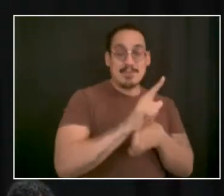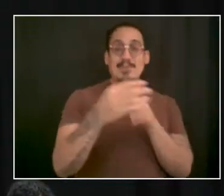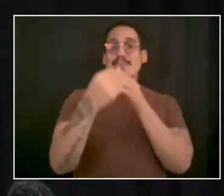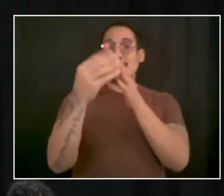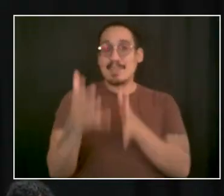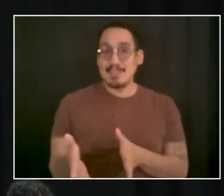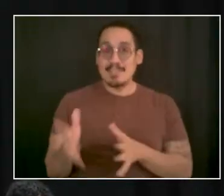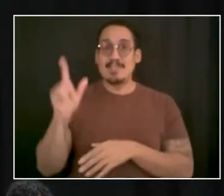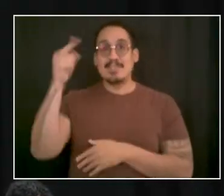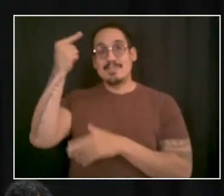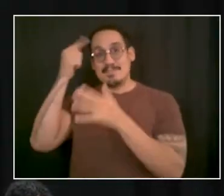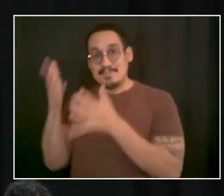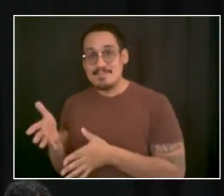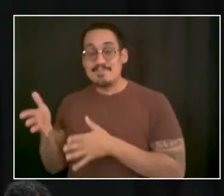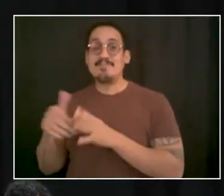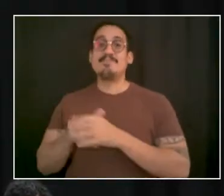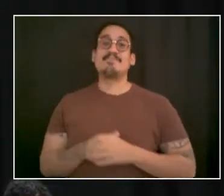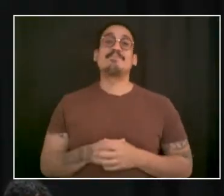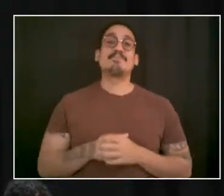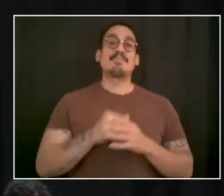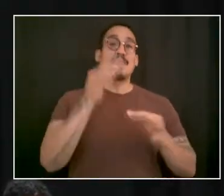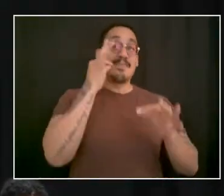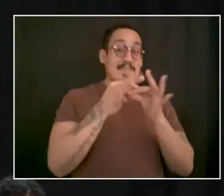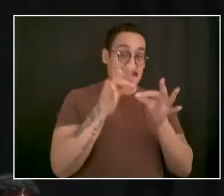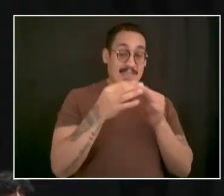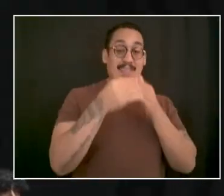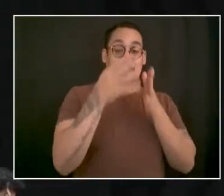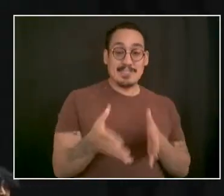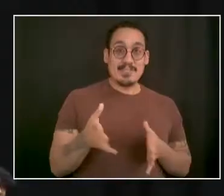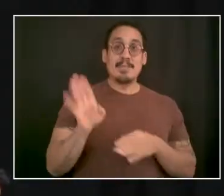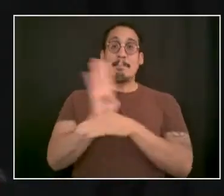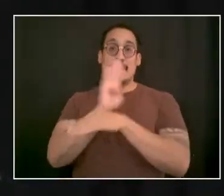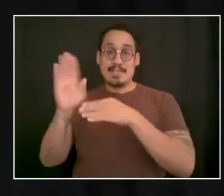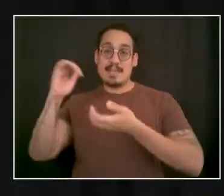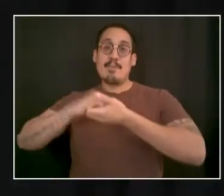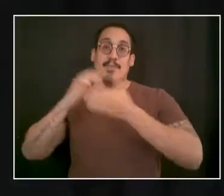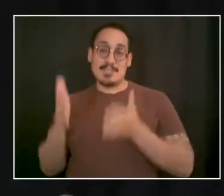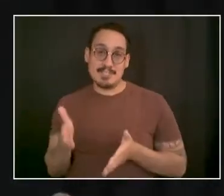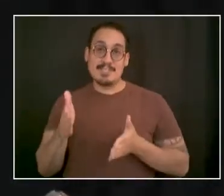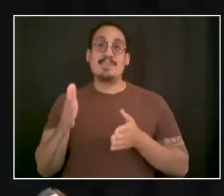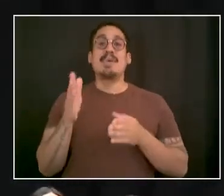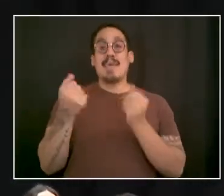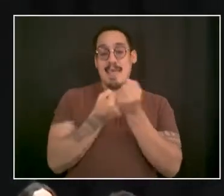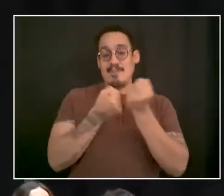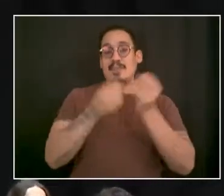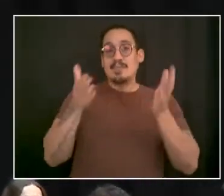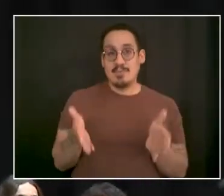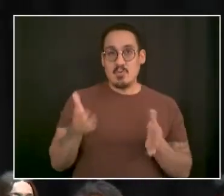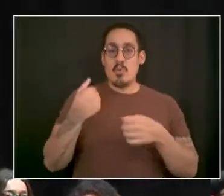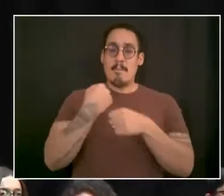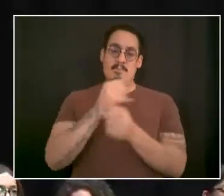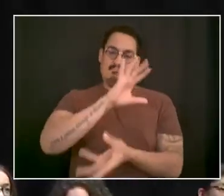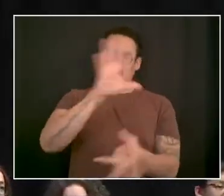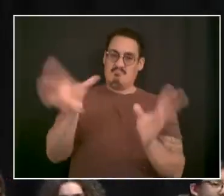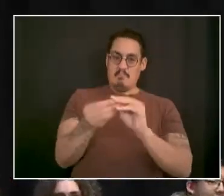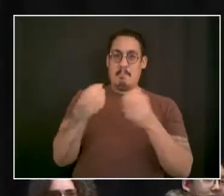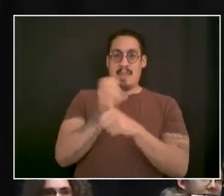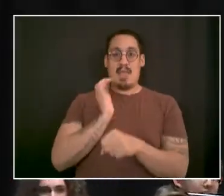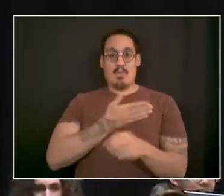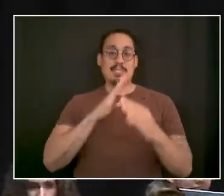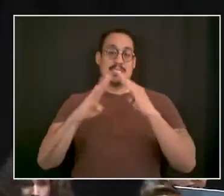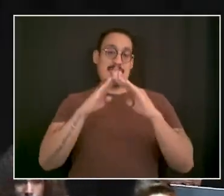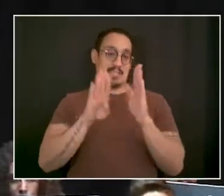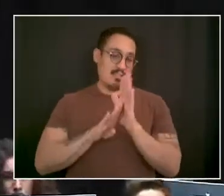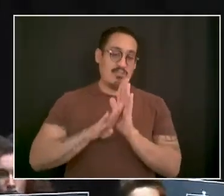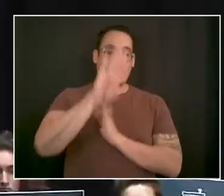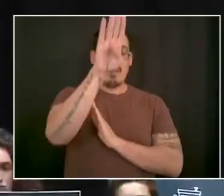faith-based representatives, business partners, and community advocates who all make our city thrive. I would also like to acknowledge our